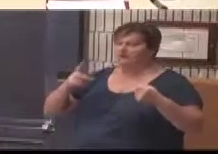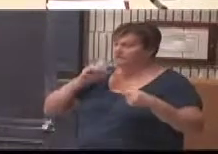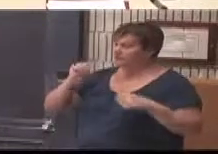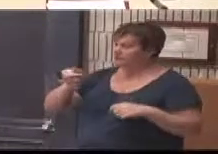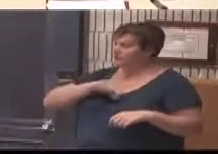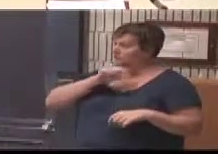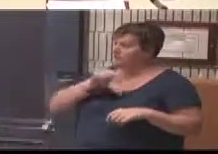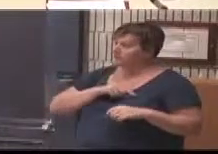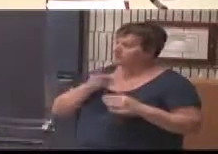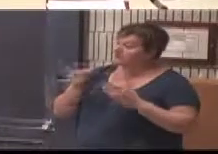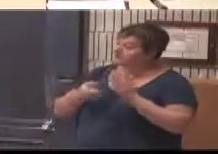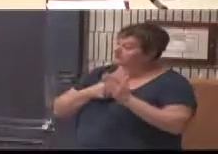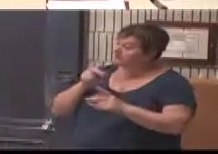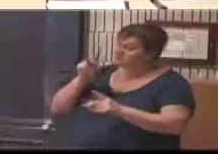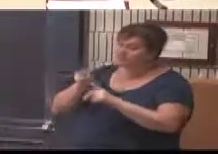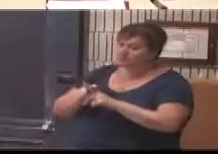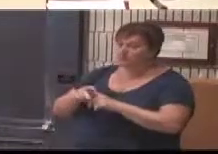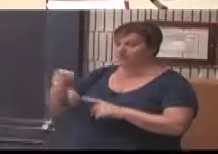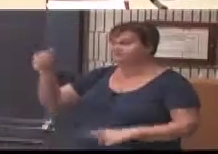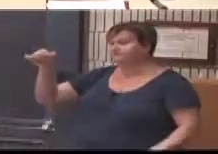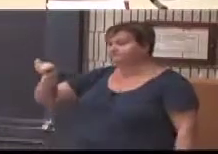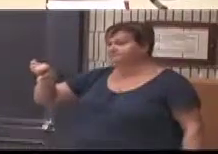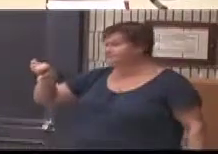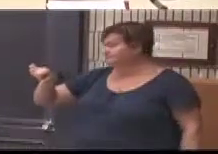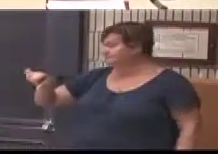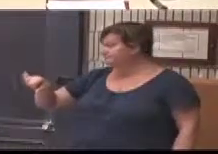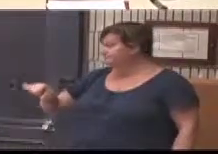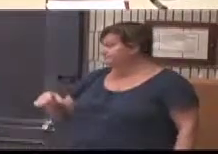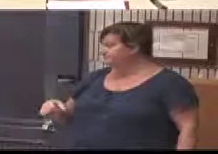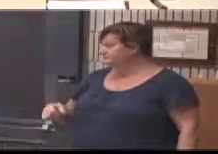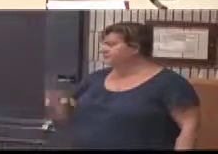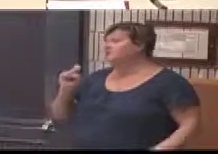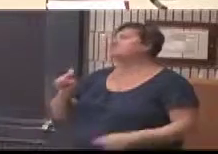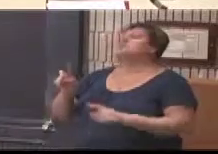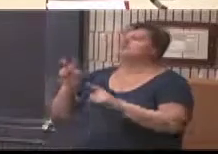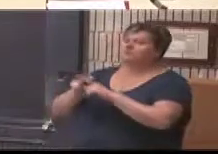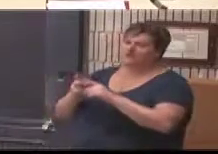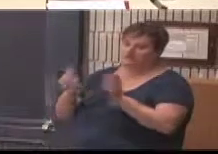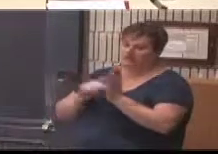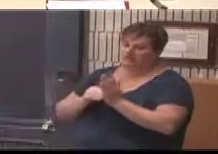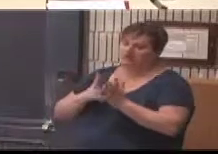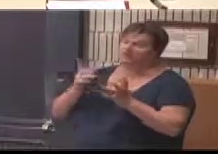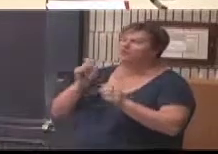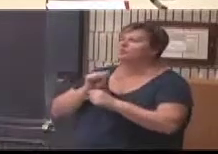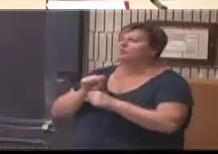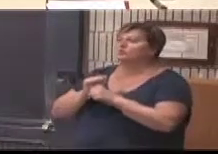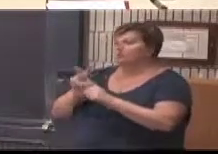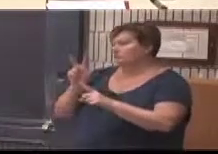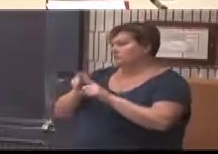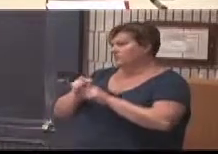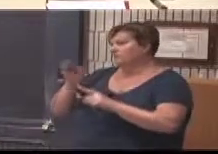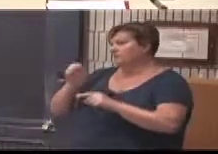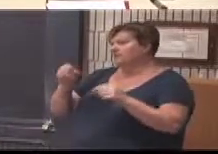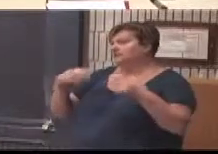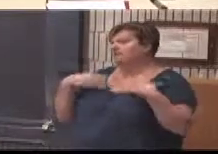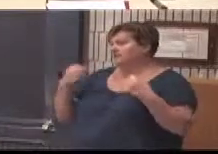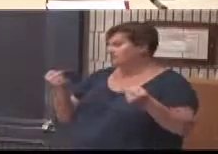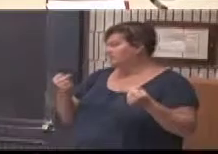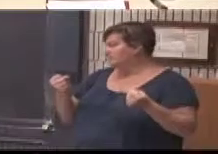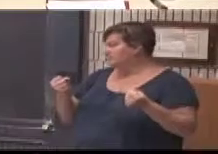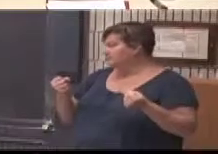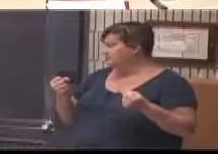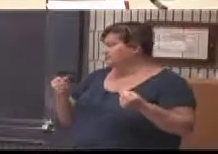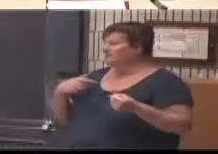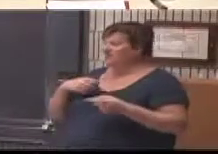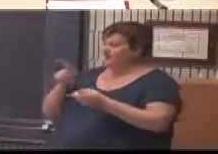people apply for MassHealth and are declined, and I say, okay, now you got to apply again. It's a lot of work to apply for MassHealth, even when I meet people